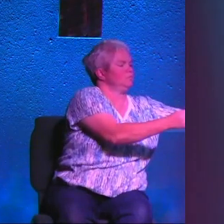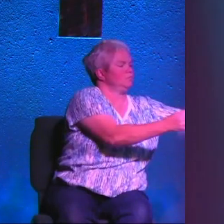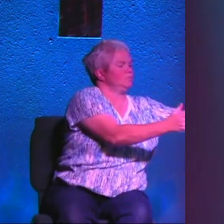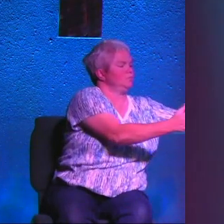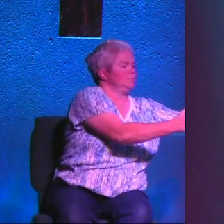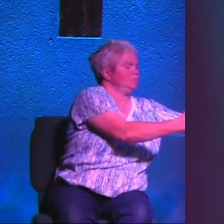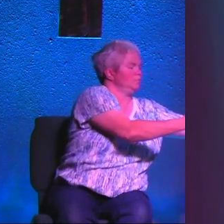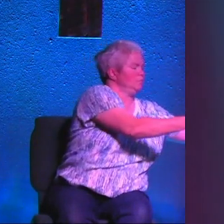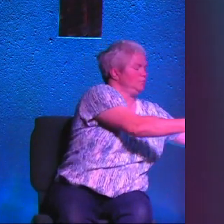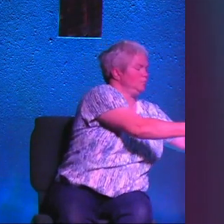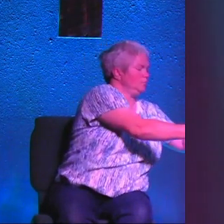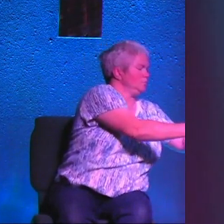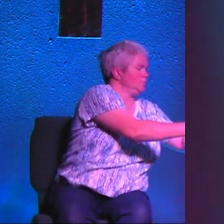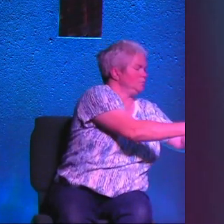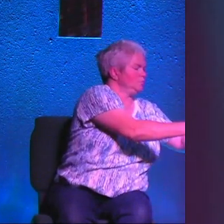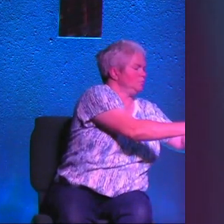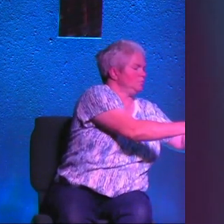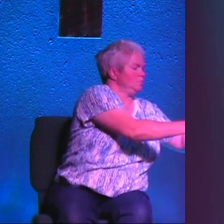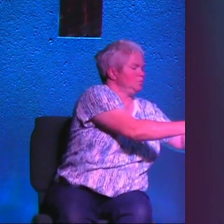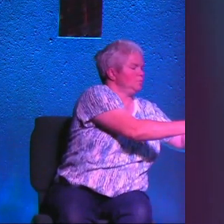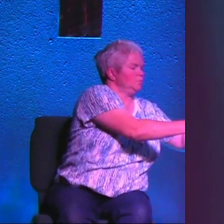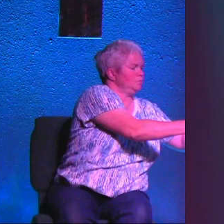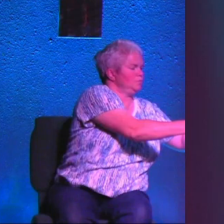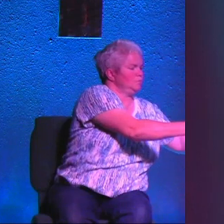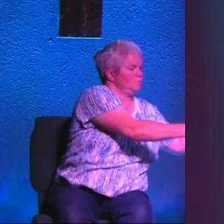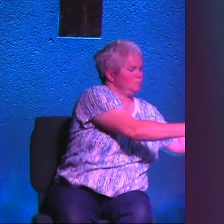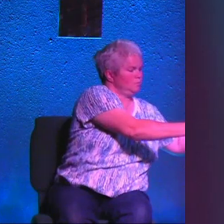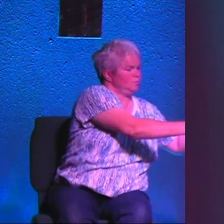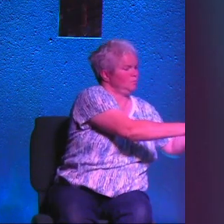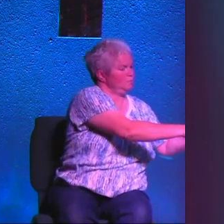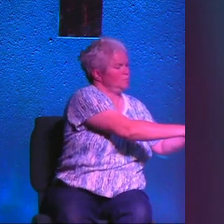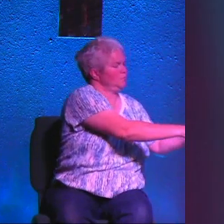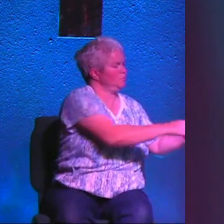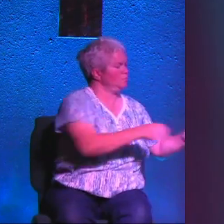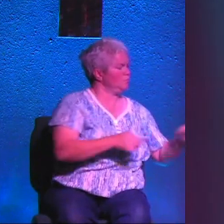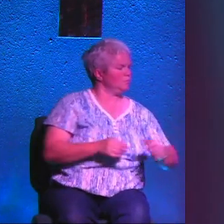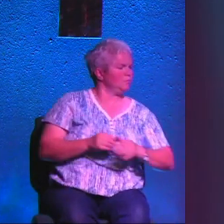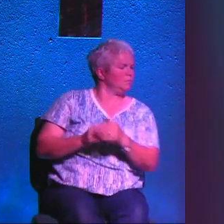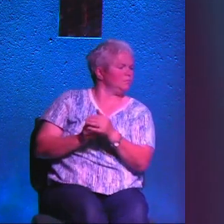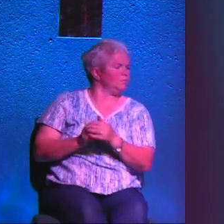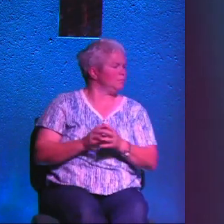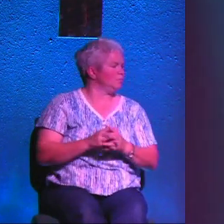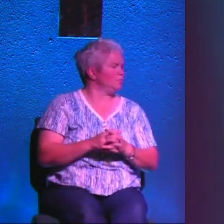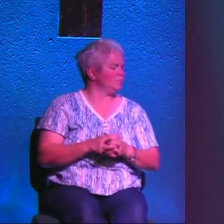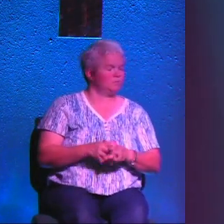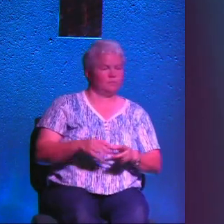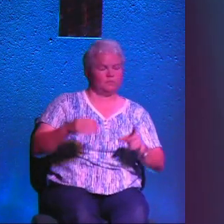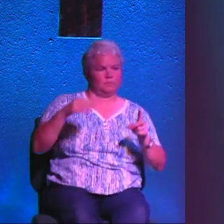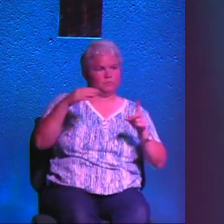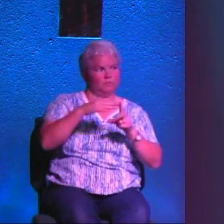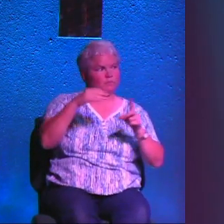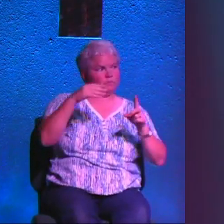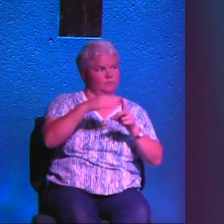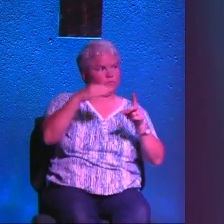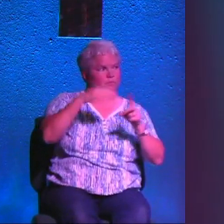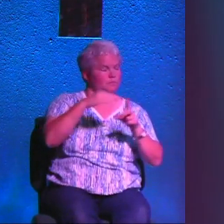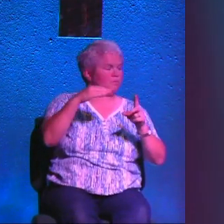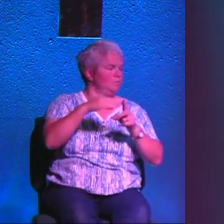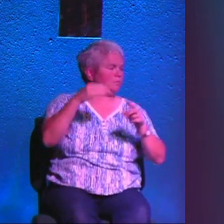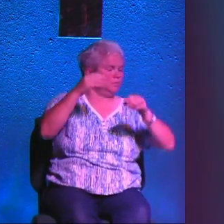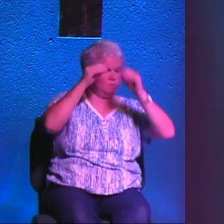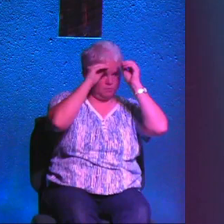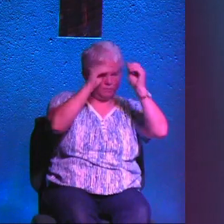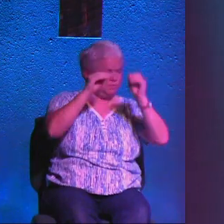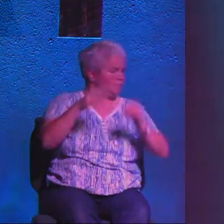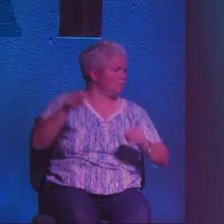it just a few steps further to show maybe how ridiculous this actually is. We must remember Jesus' teachings